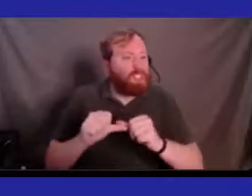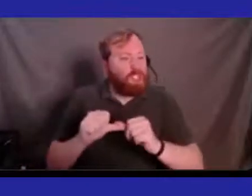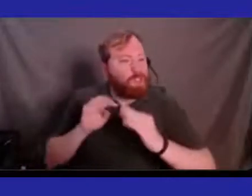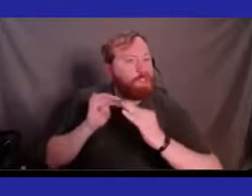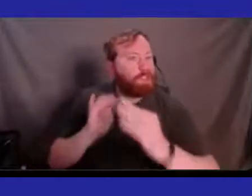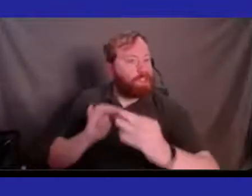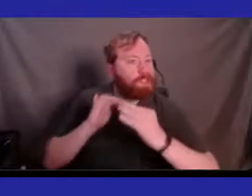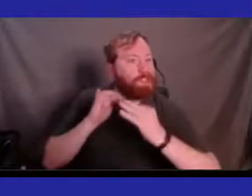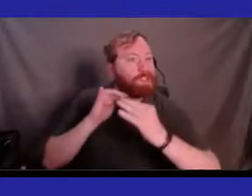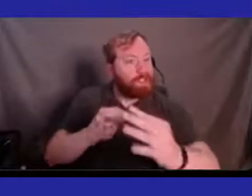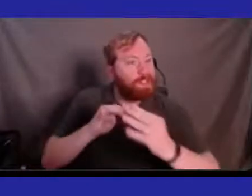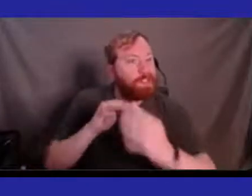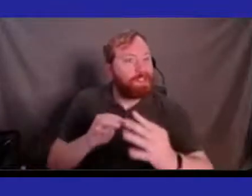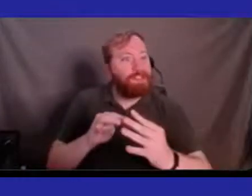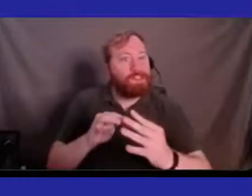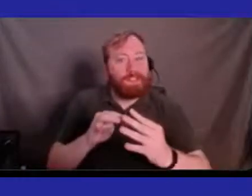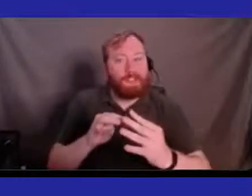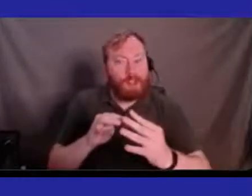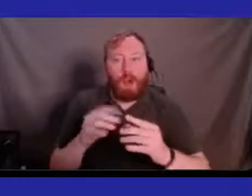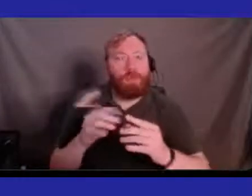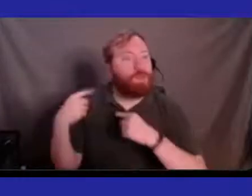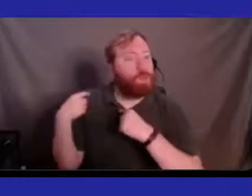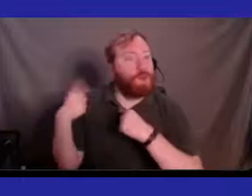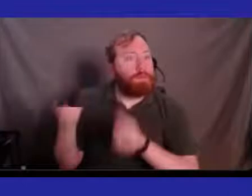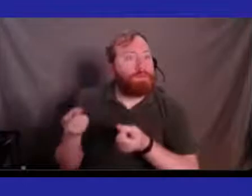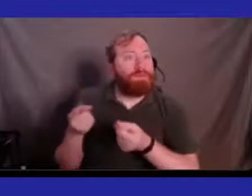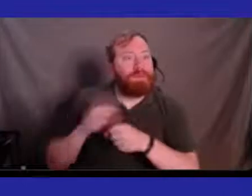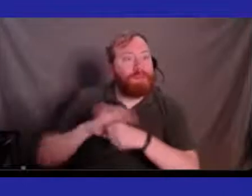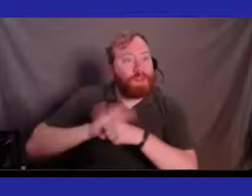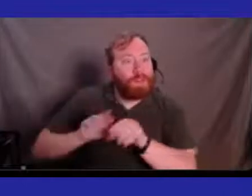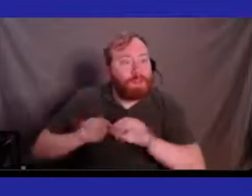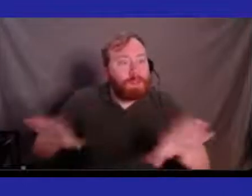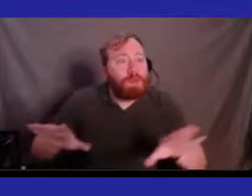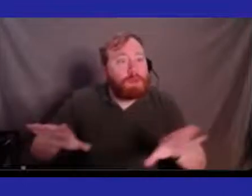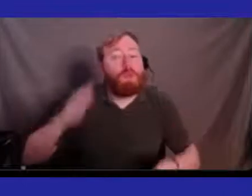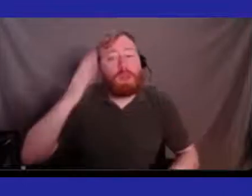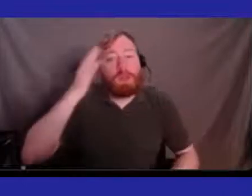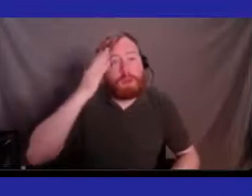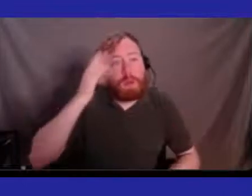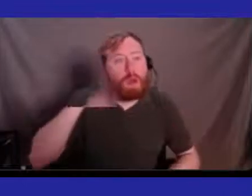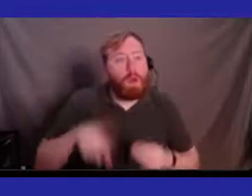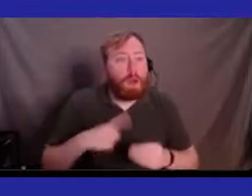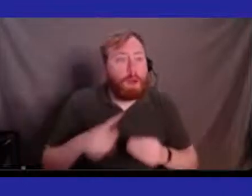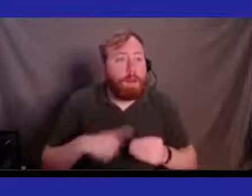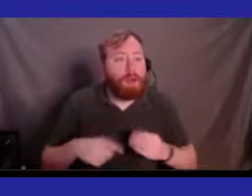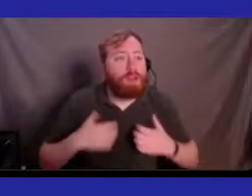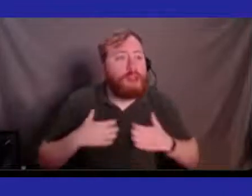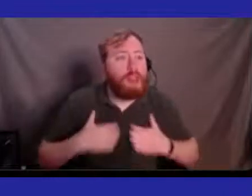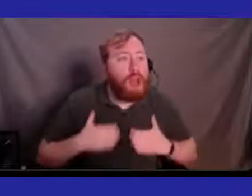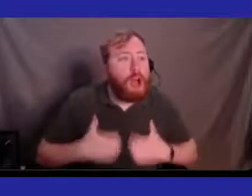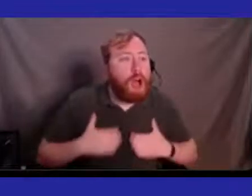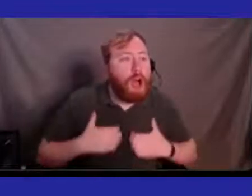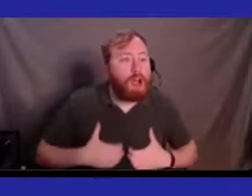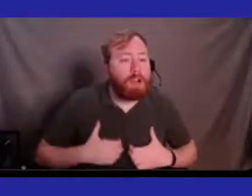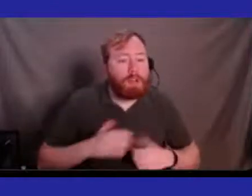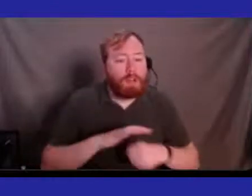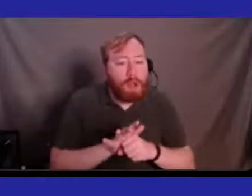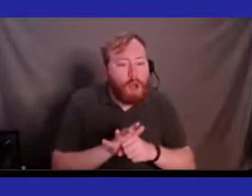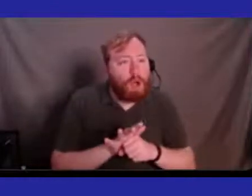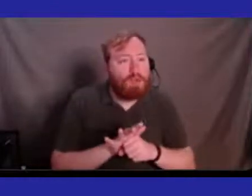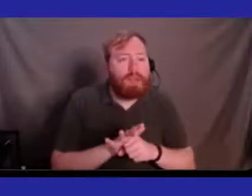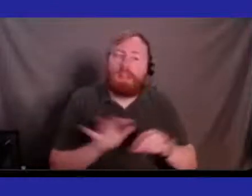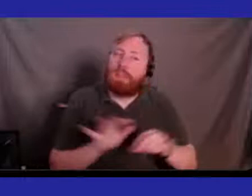to the efforts. I mean, from the effects of the COVID, we know about long COVID. It is imperative for us to